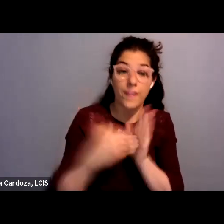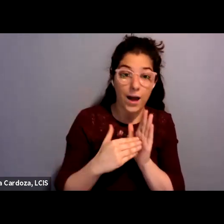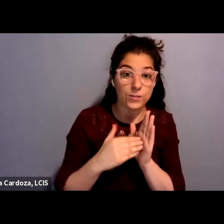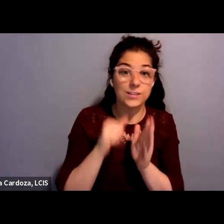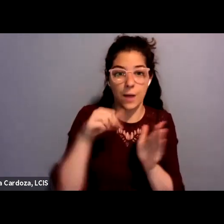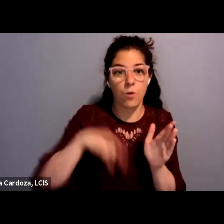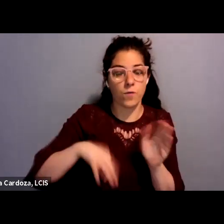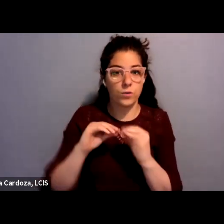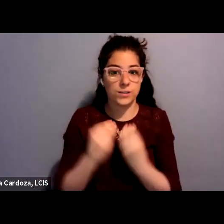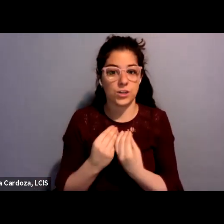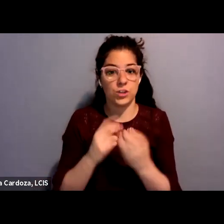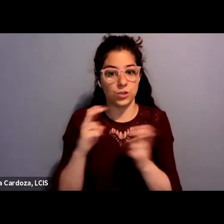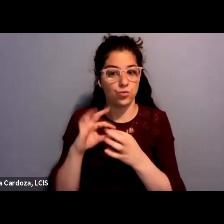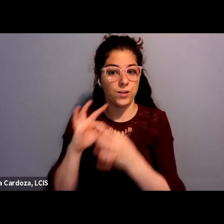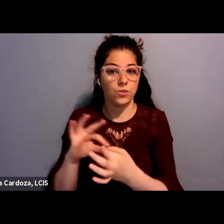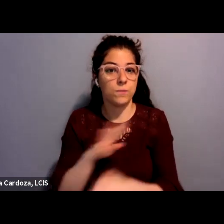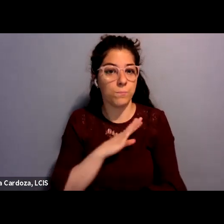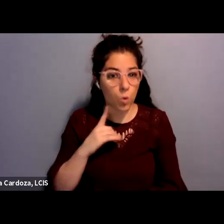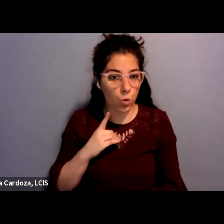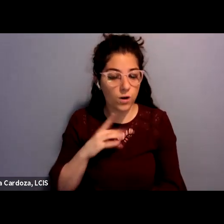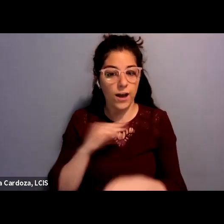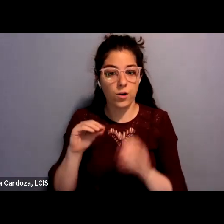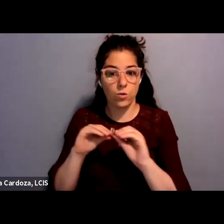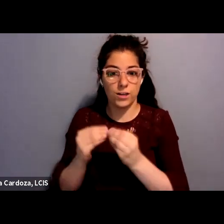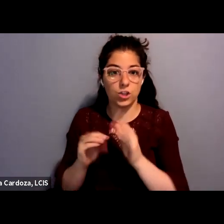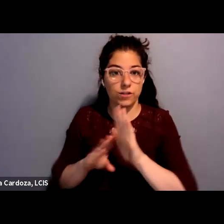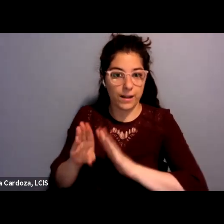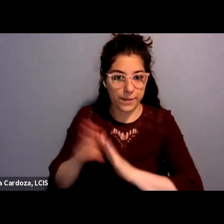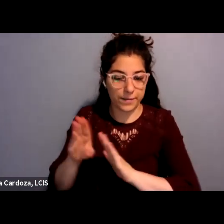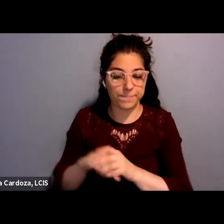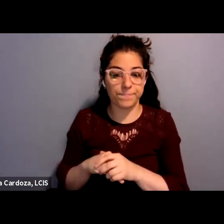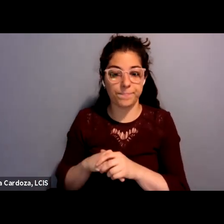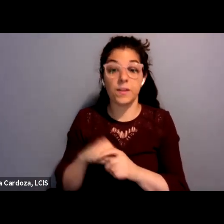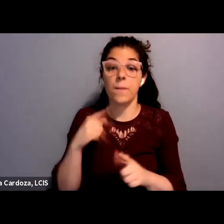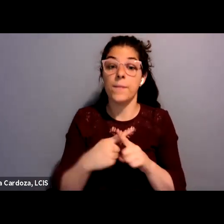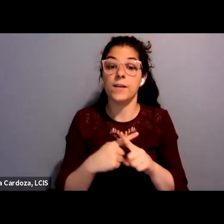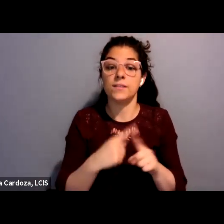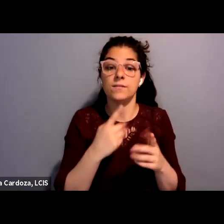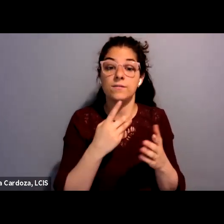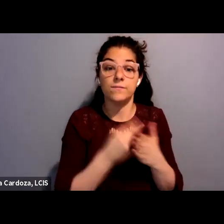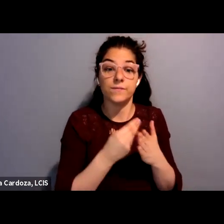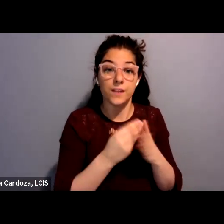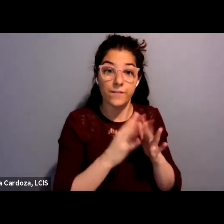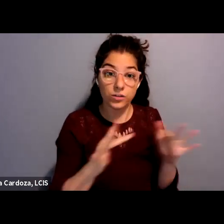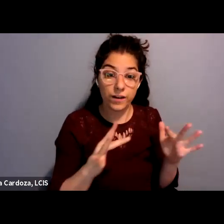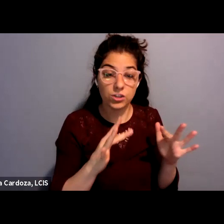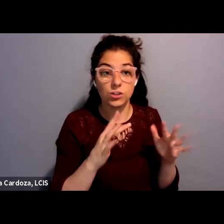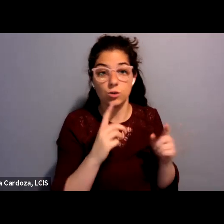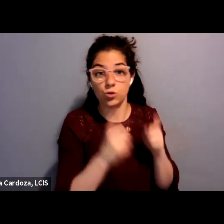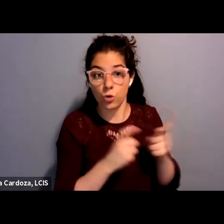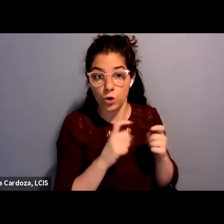issues relating to board and organizational development, as well as fund diversification and donor